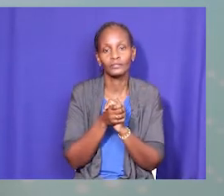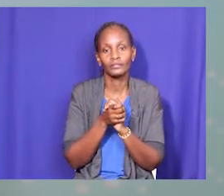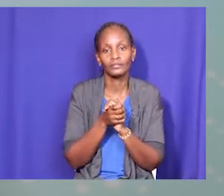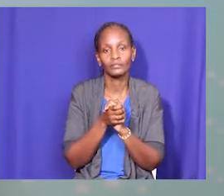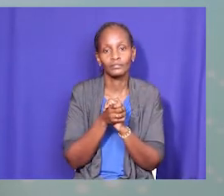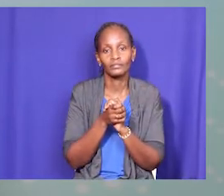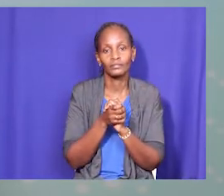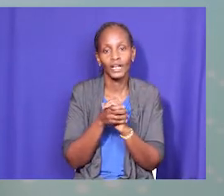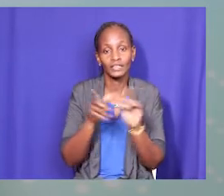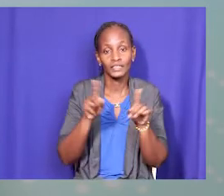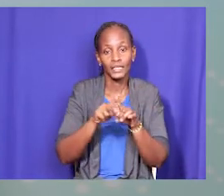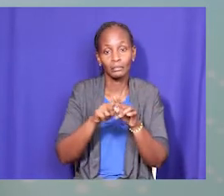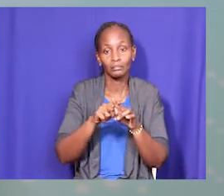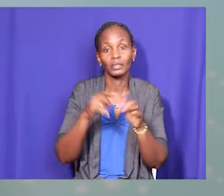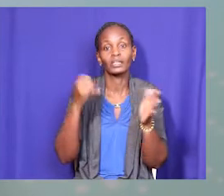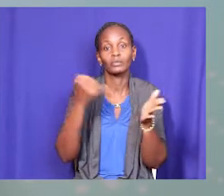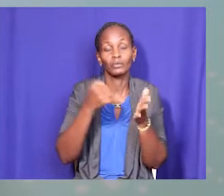including